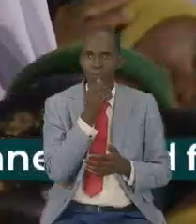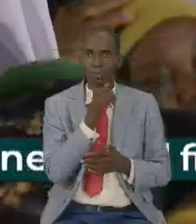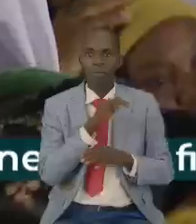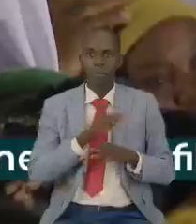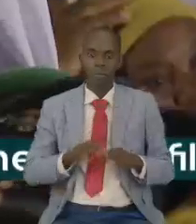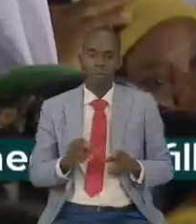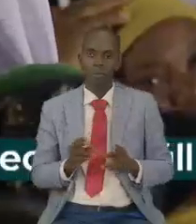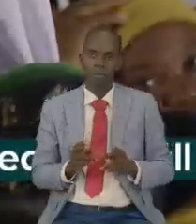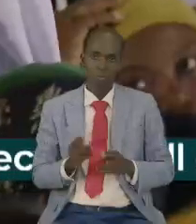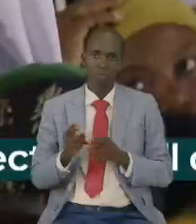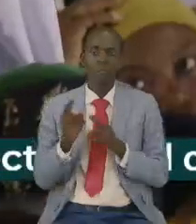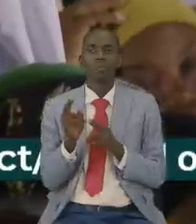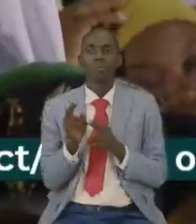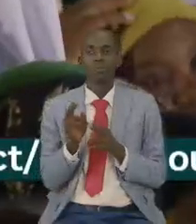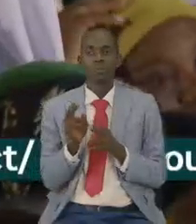thorough.